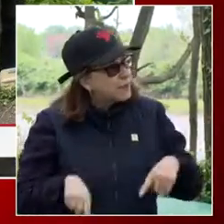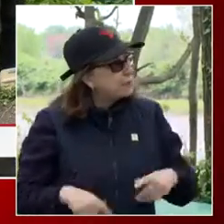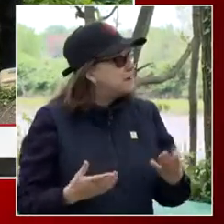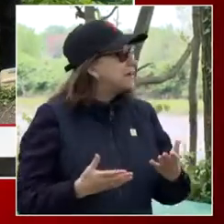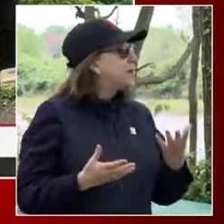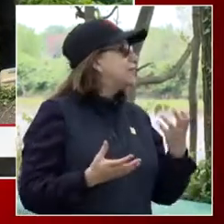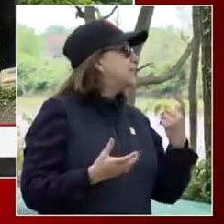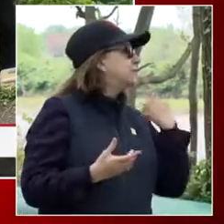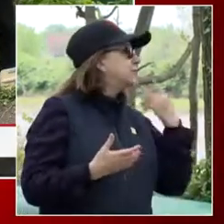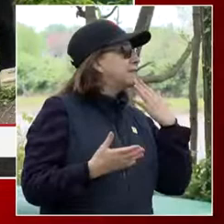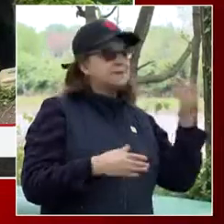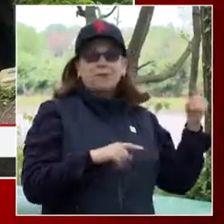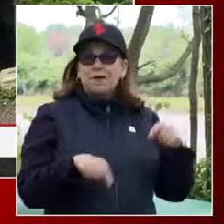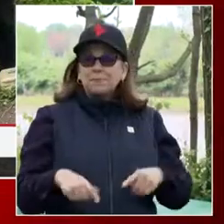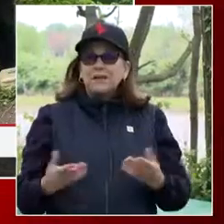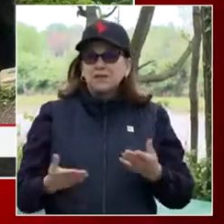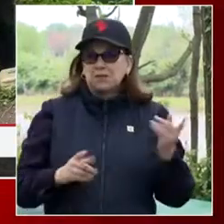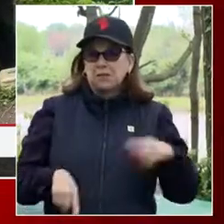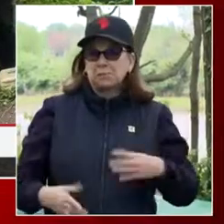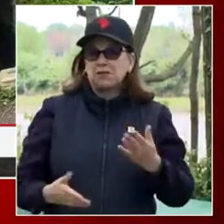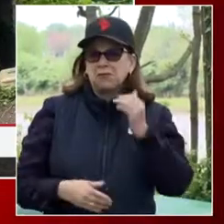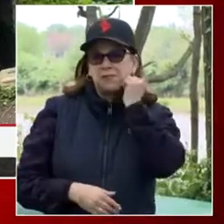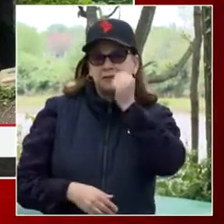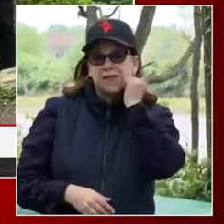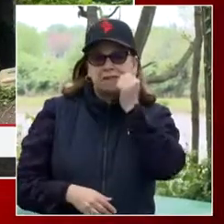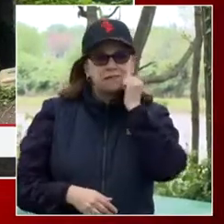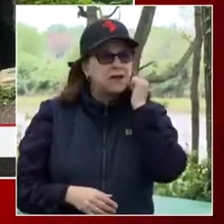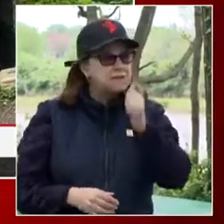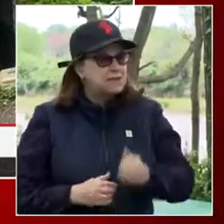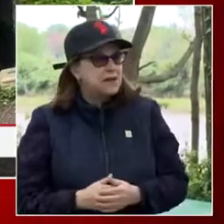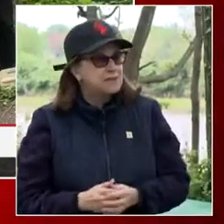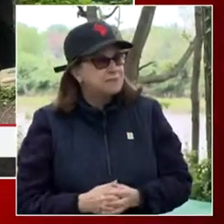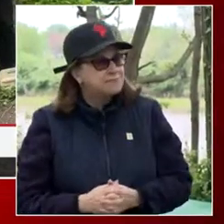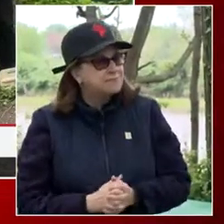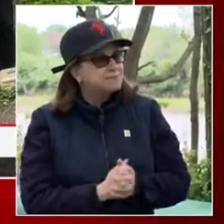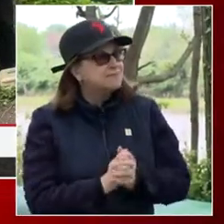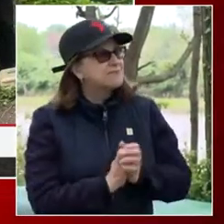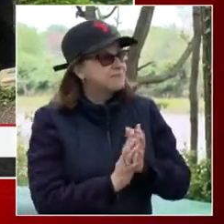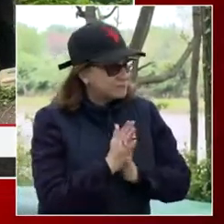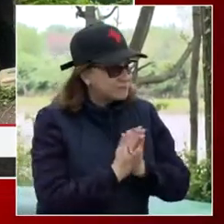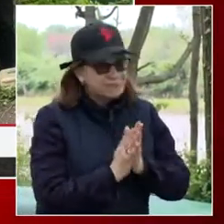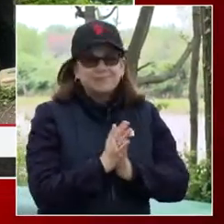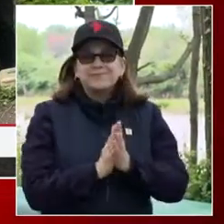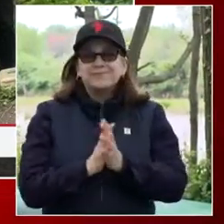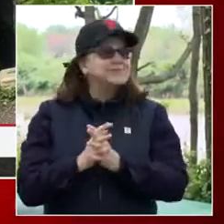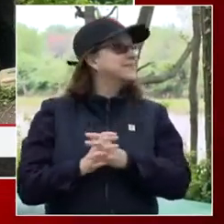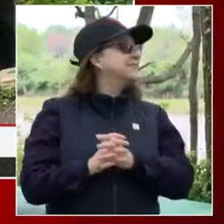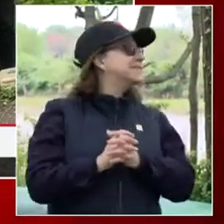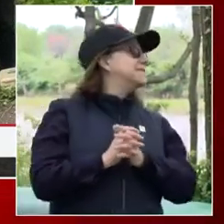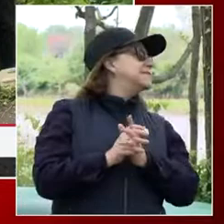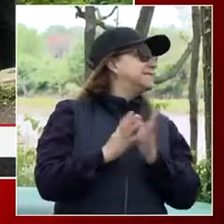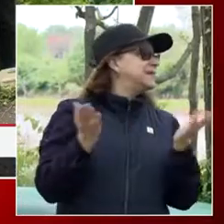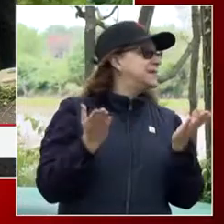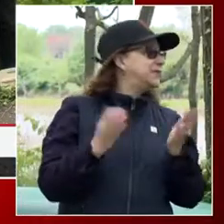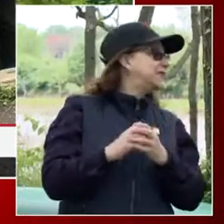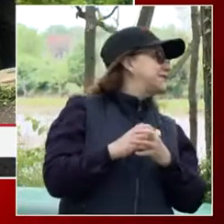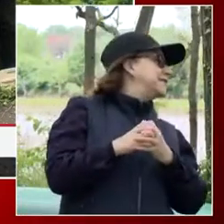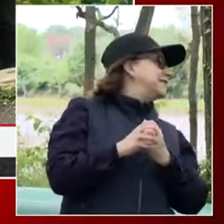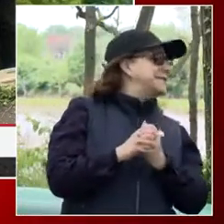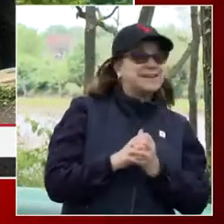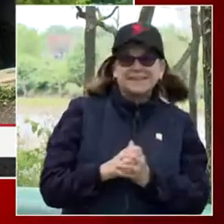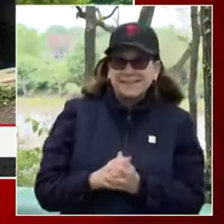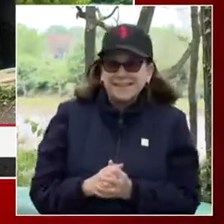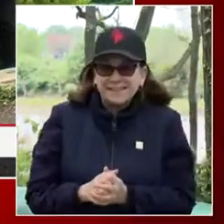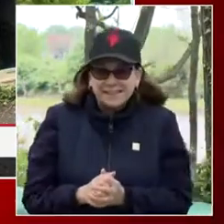All right, so with that, we'll take your questions. Any questions? Questions? Yes, ma'am. I have two questions. First